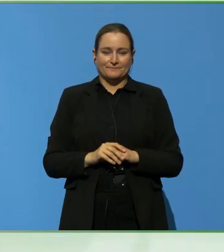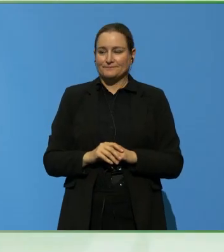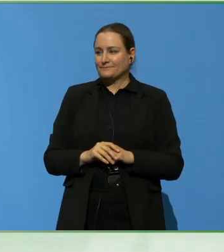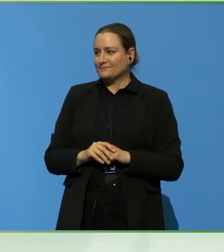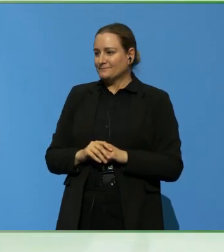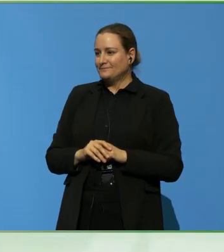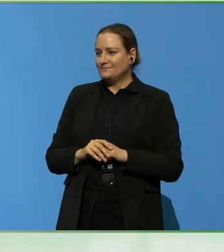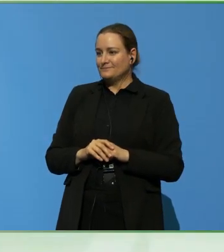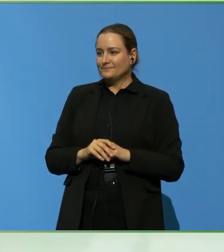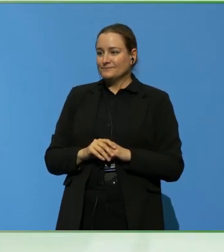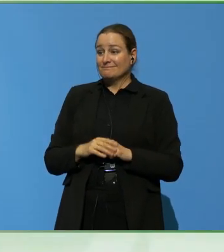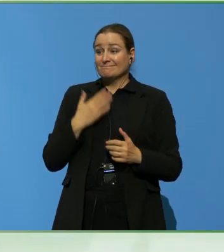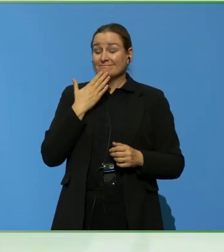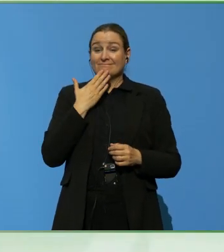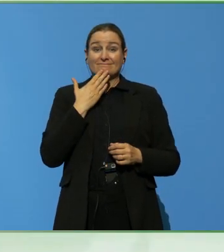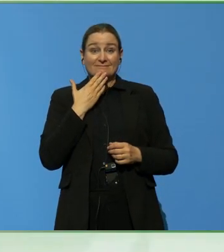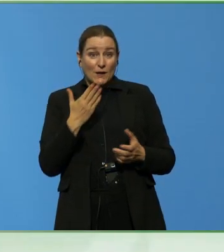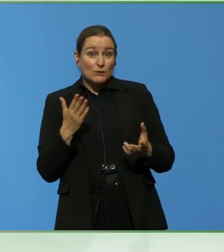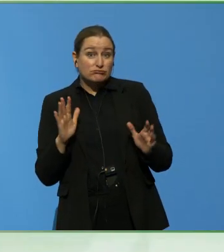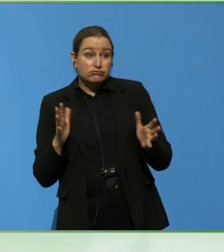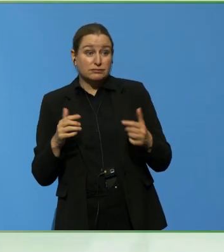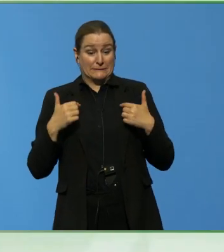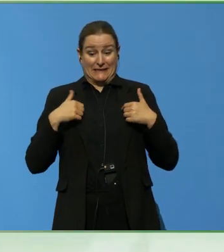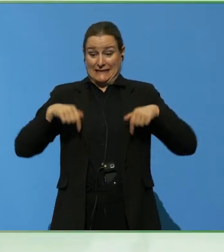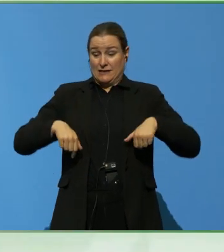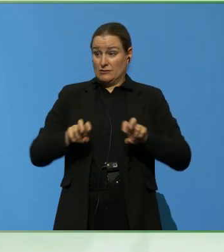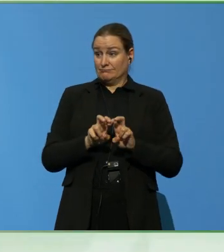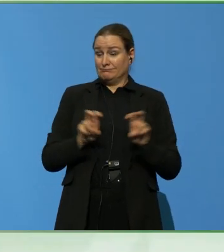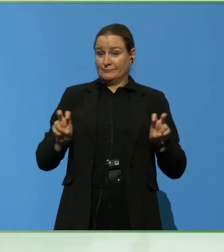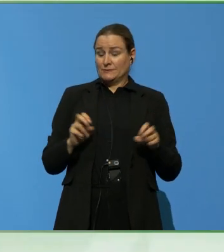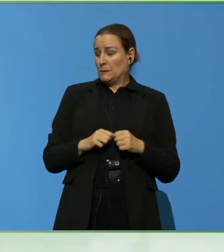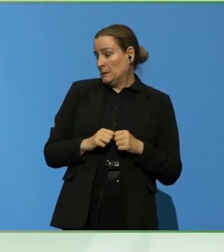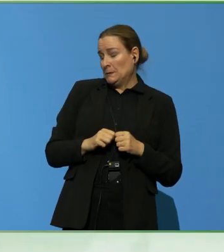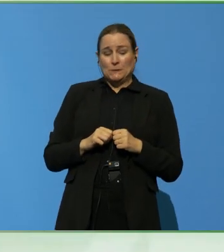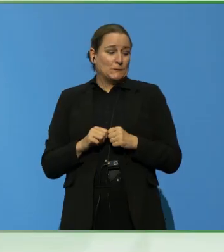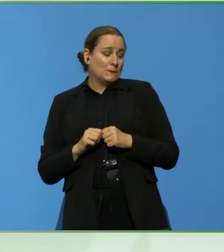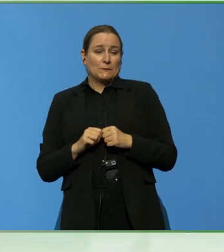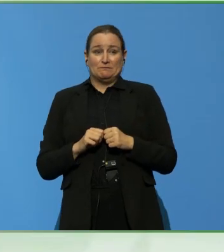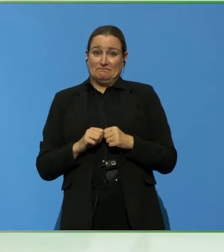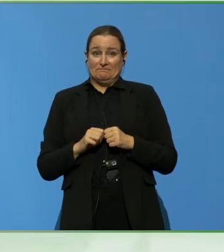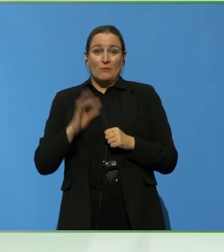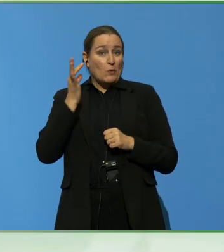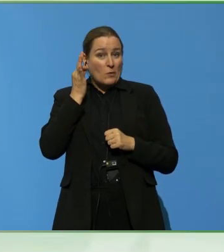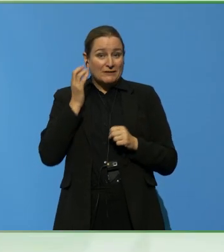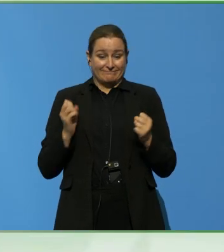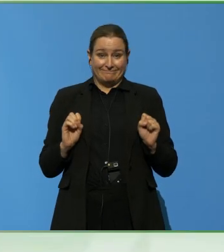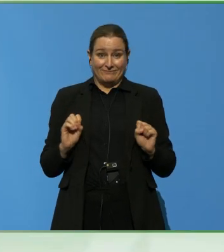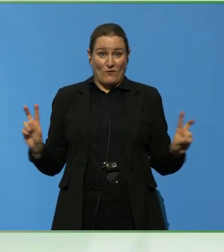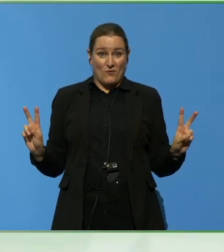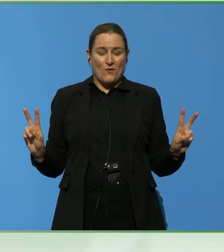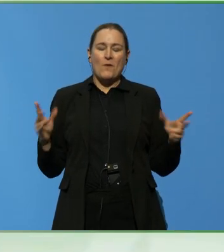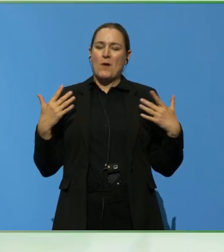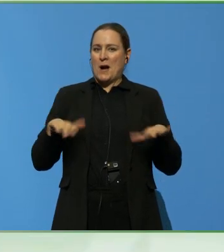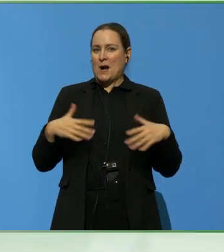So it's an honor for me to sit on this platform with these four amazing women. I think one of the areas that we really want to